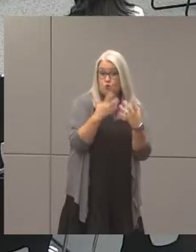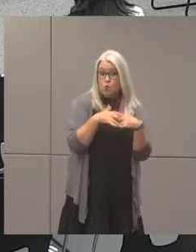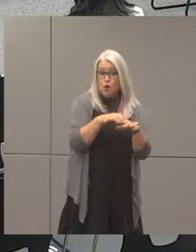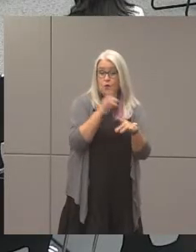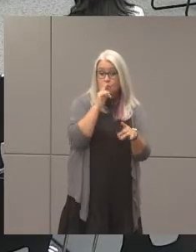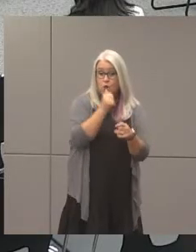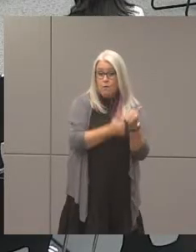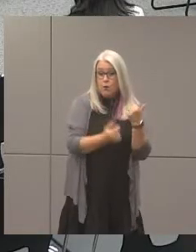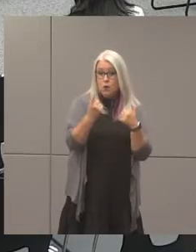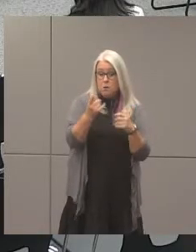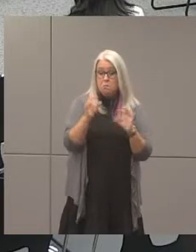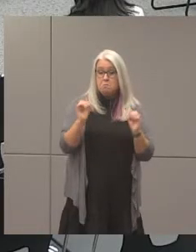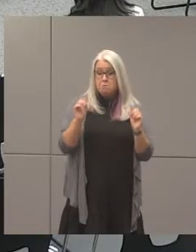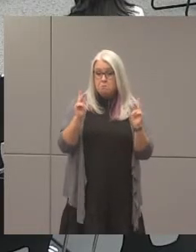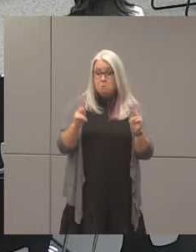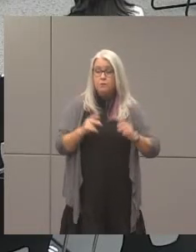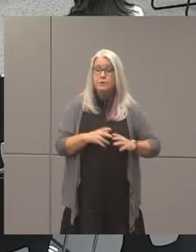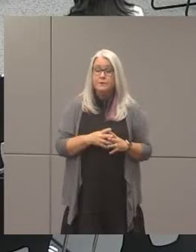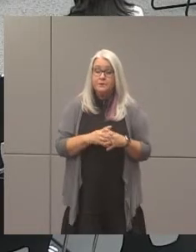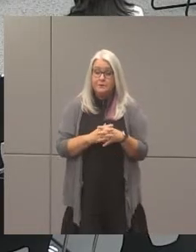Okay.